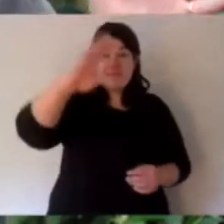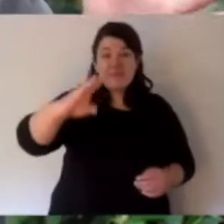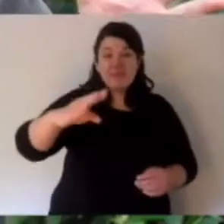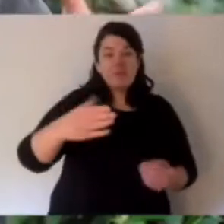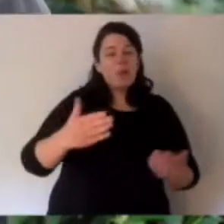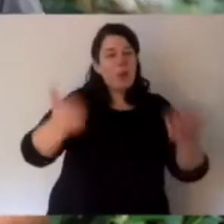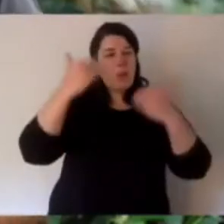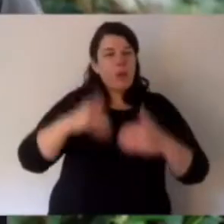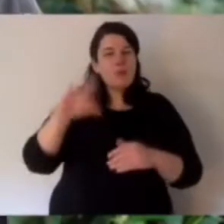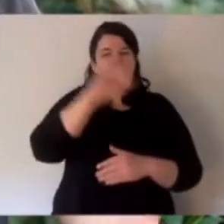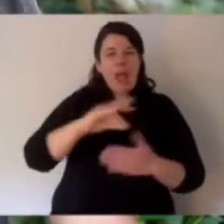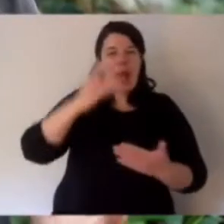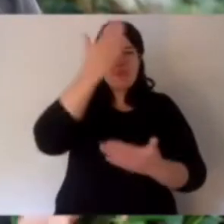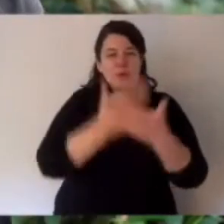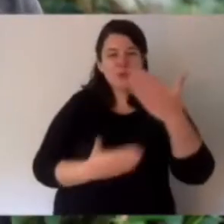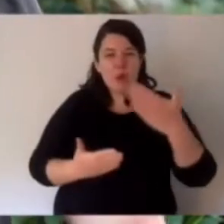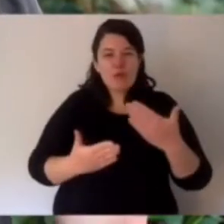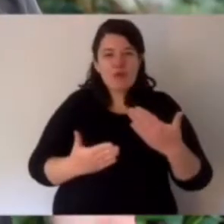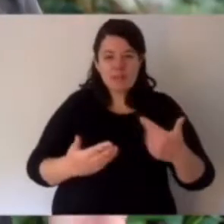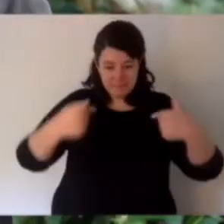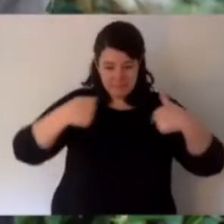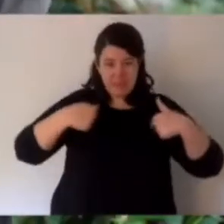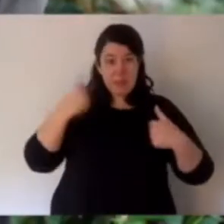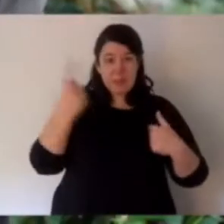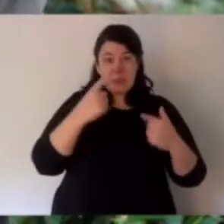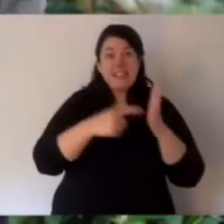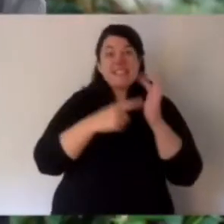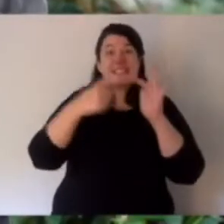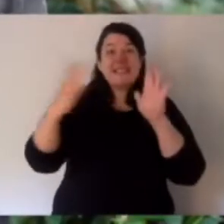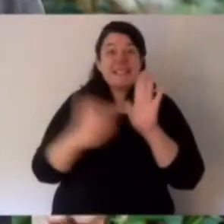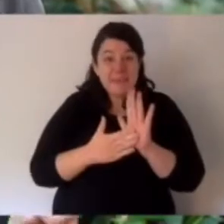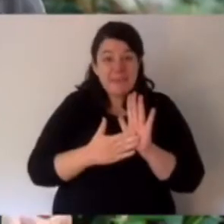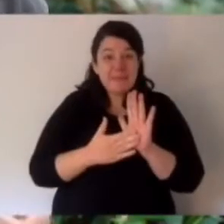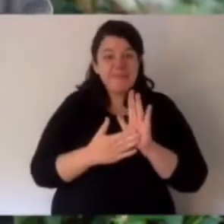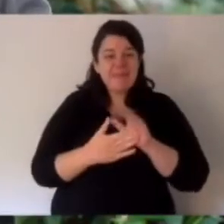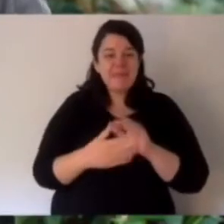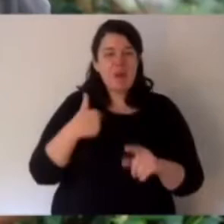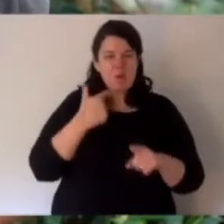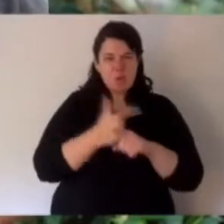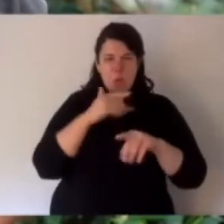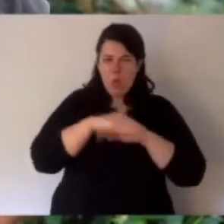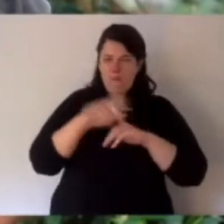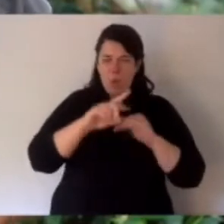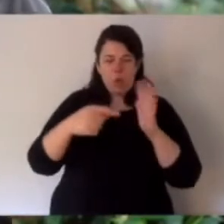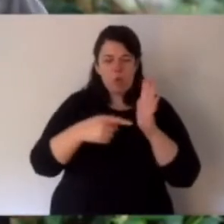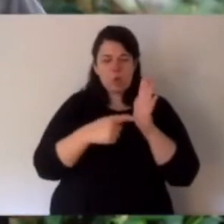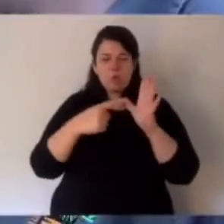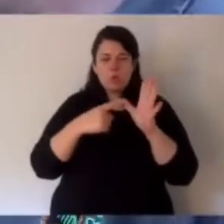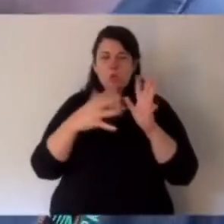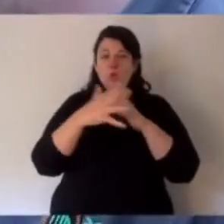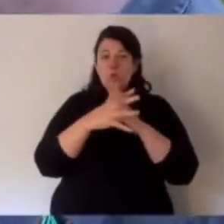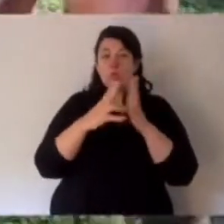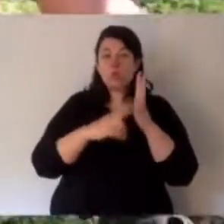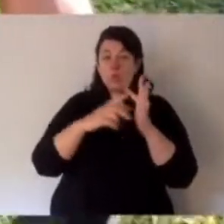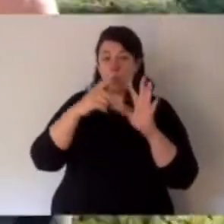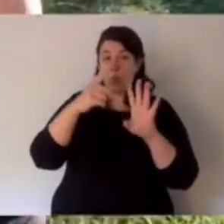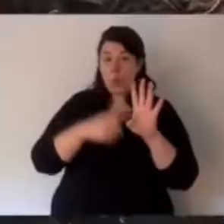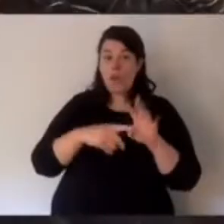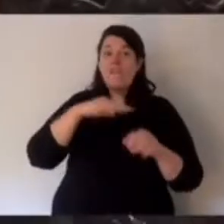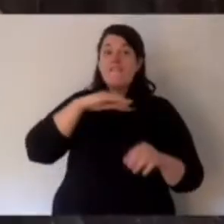G'day everyone, welcome to Animal Tales with Tim Faulkner. That's me, and today I'm talking about Tawny Frogmouths.